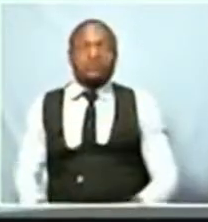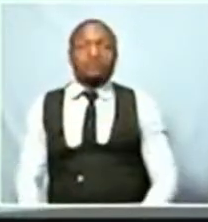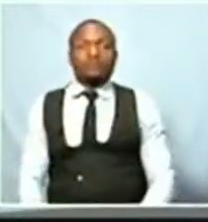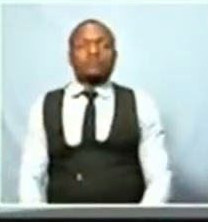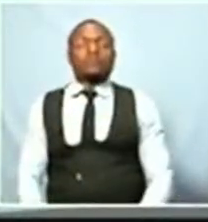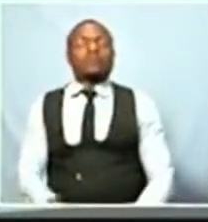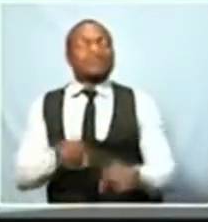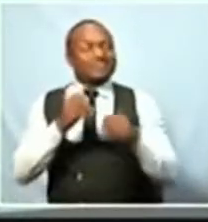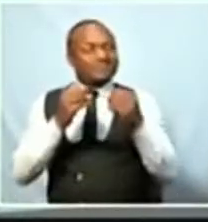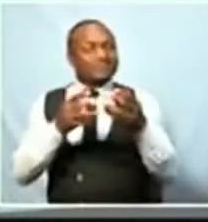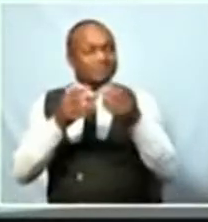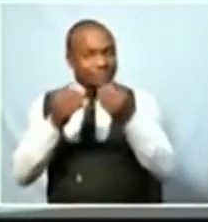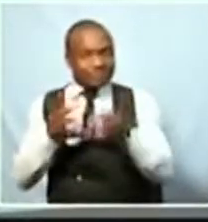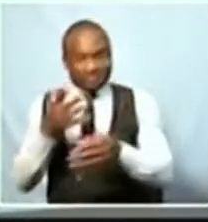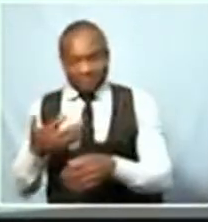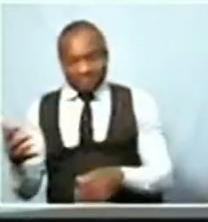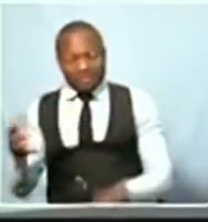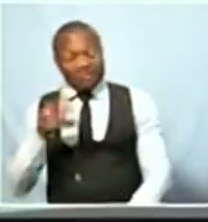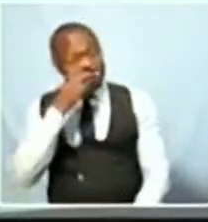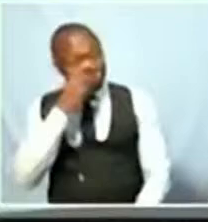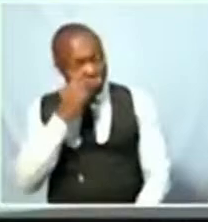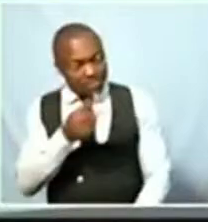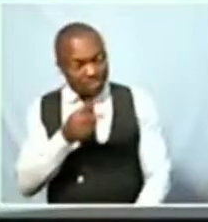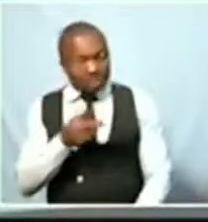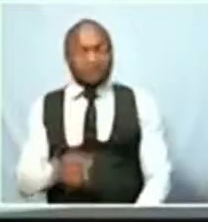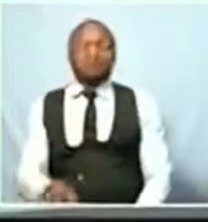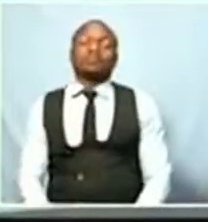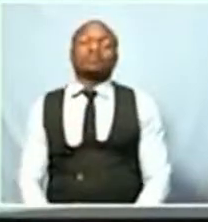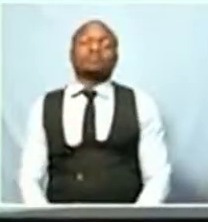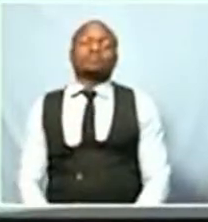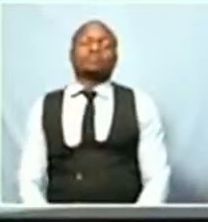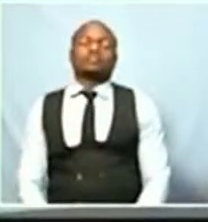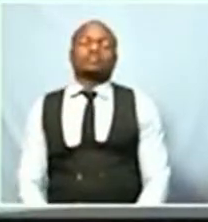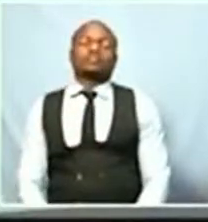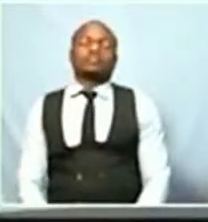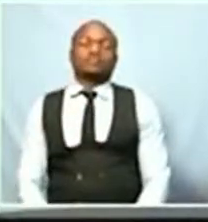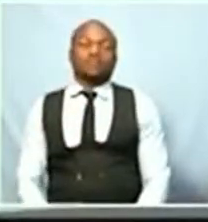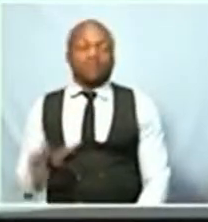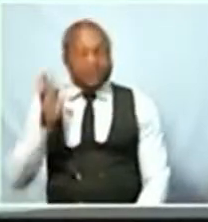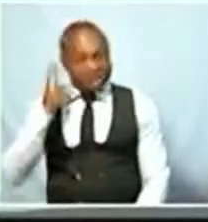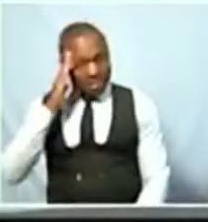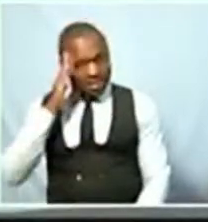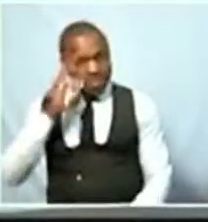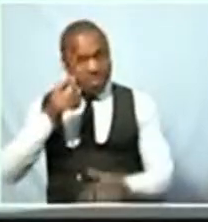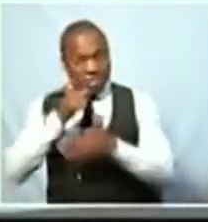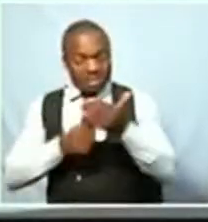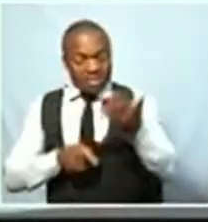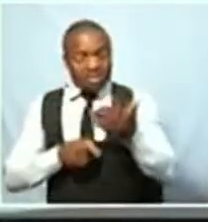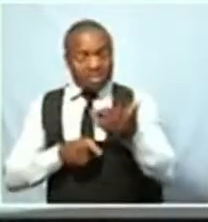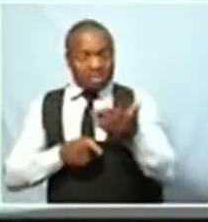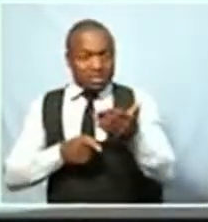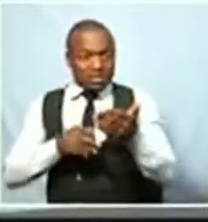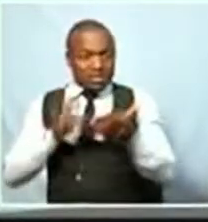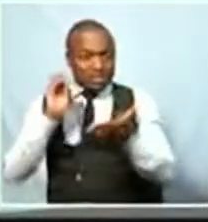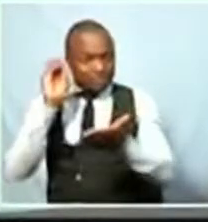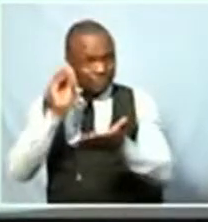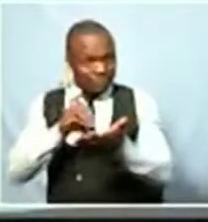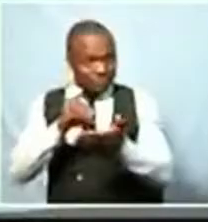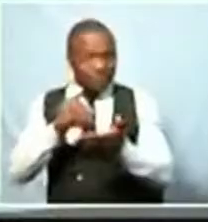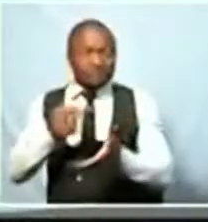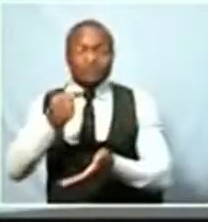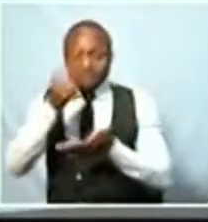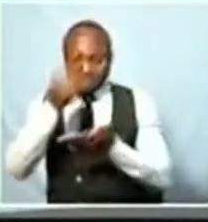There are a lot of key variables which they look at, and when they determine what amounts to put in the